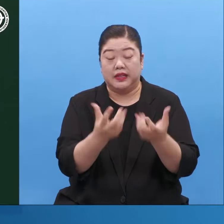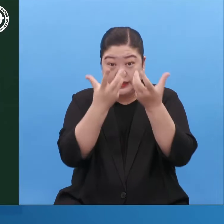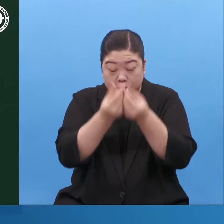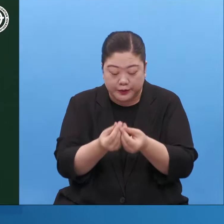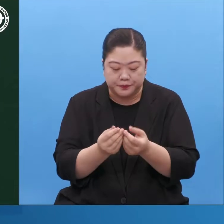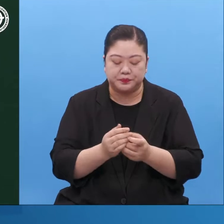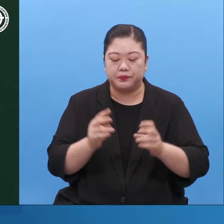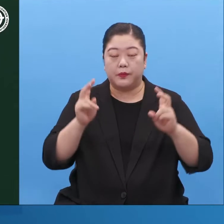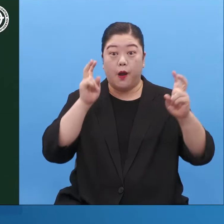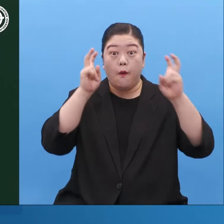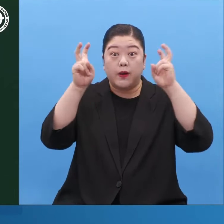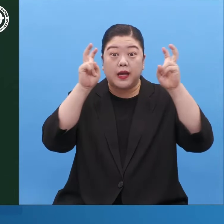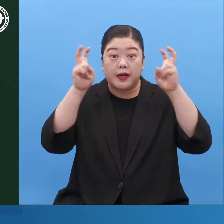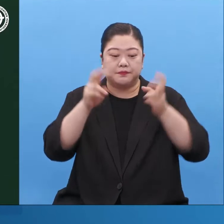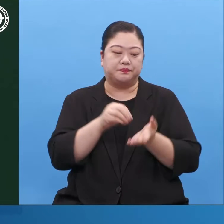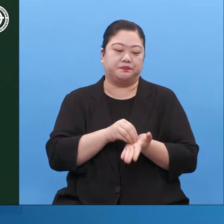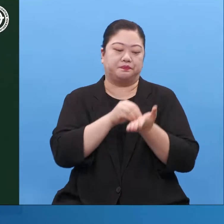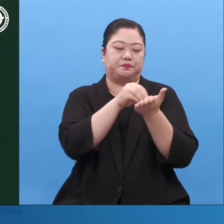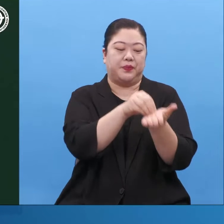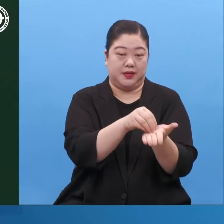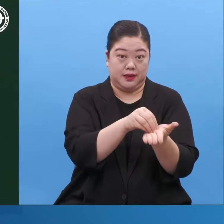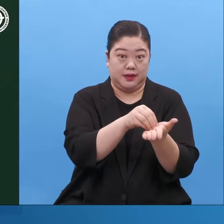when we go to our companies we need to work